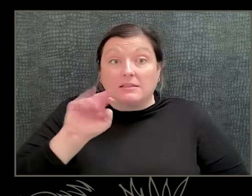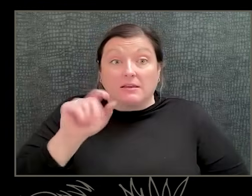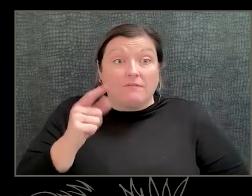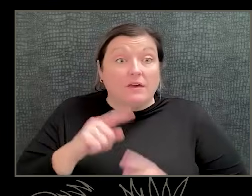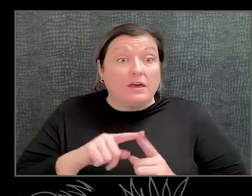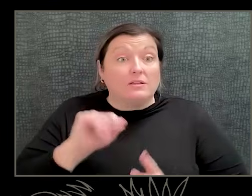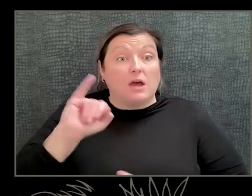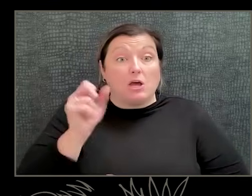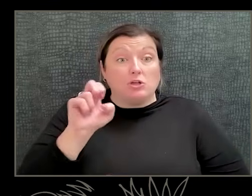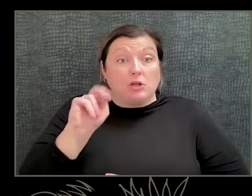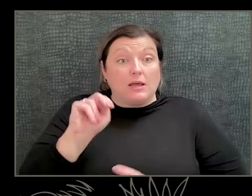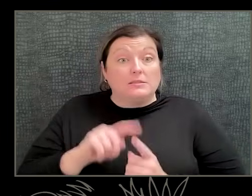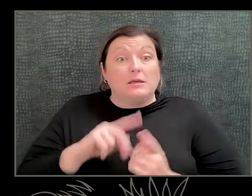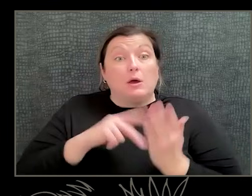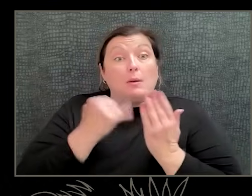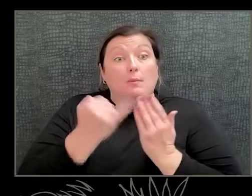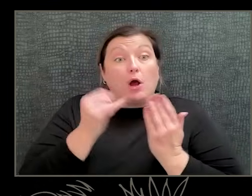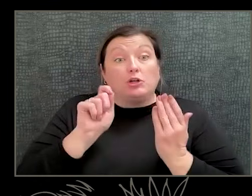be